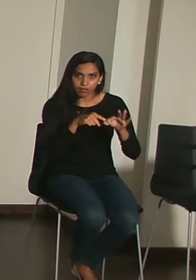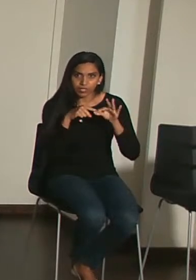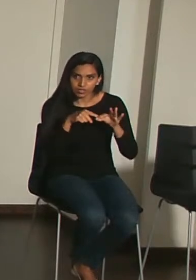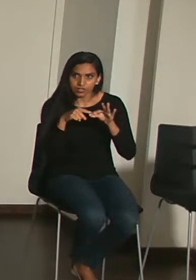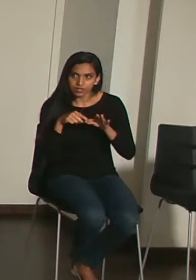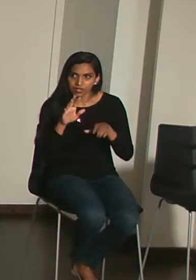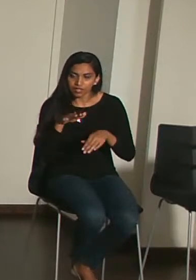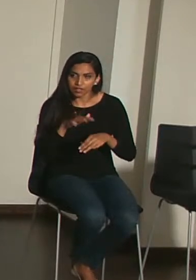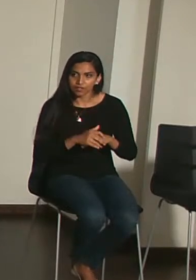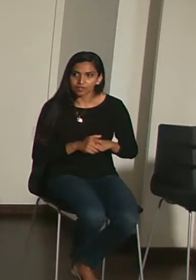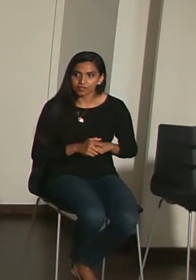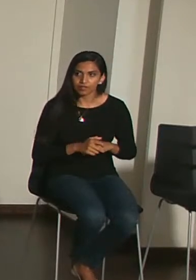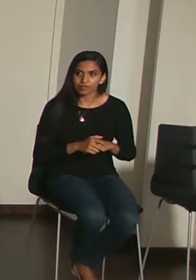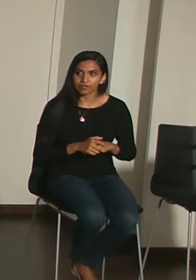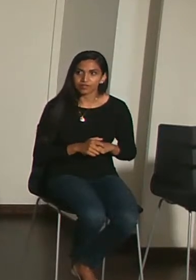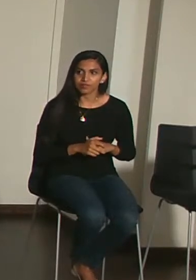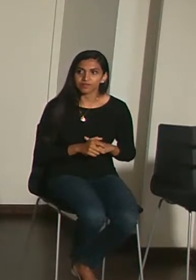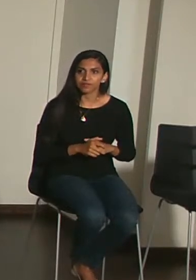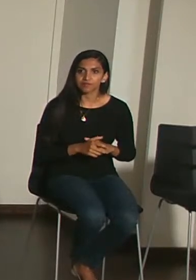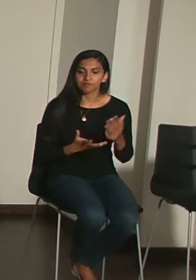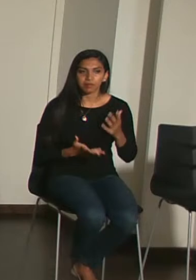So we open this up to the audience.